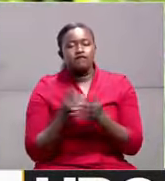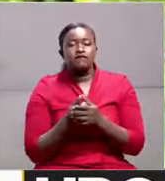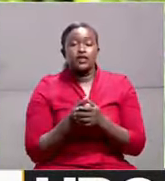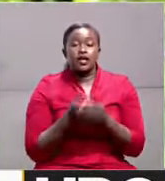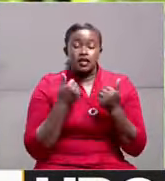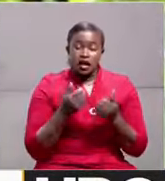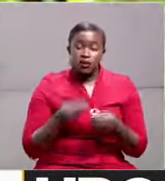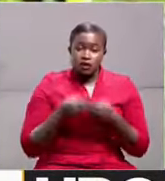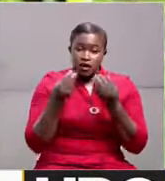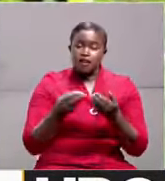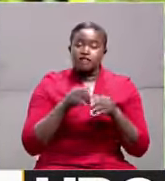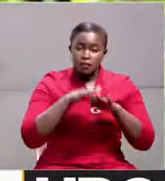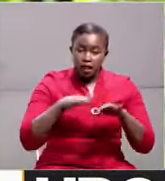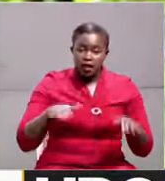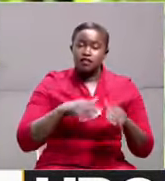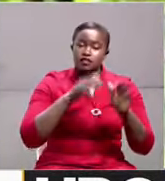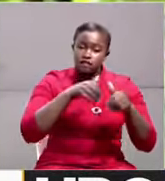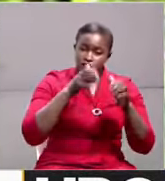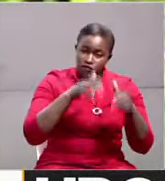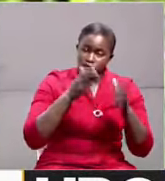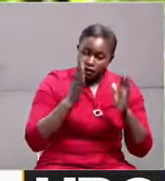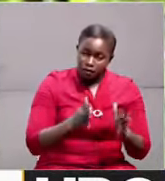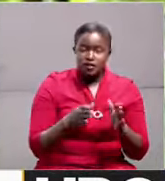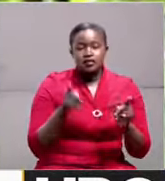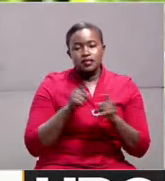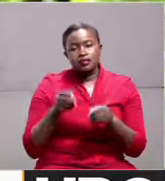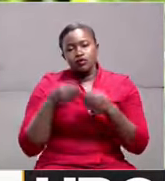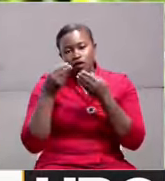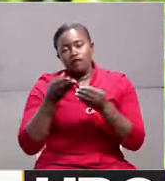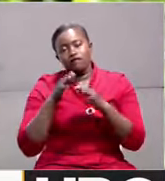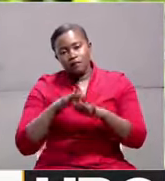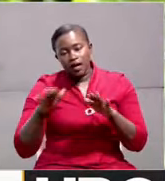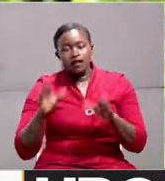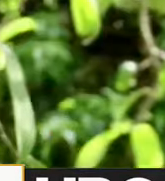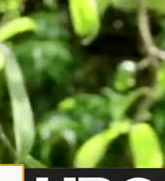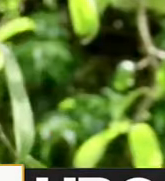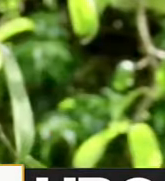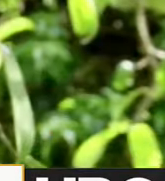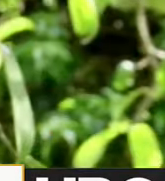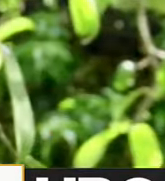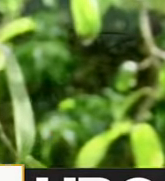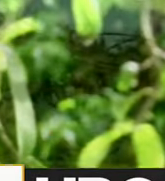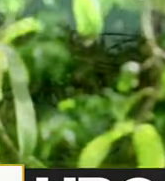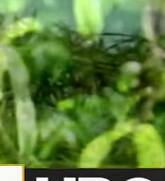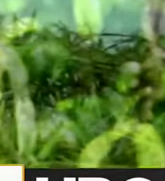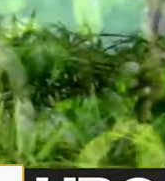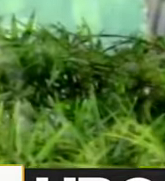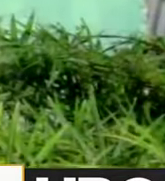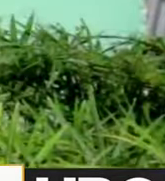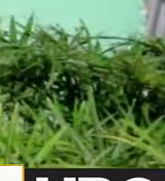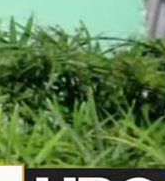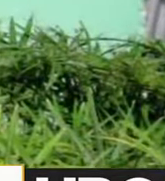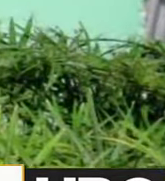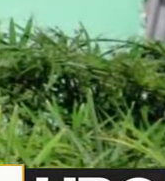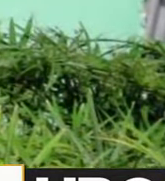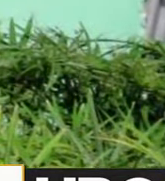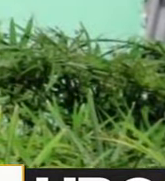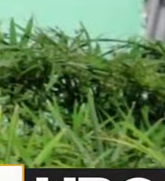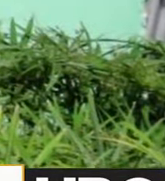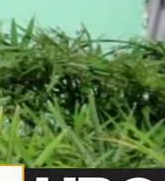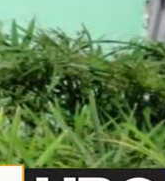farmers. We also provide market to the communities around with our